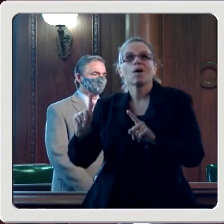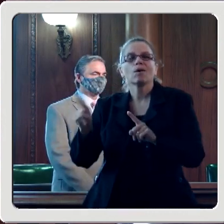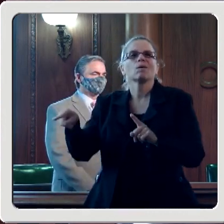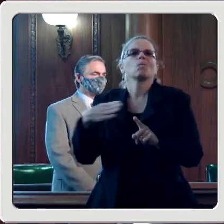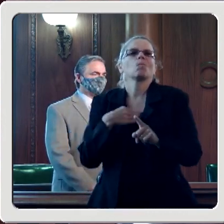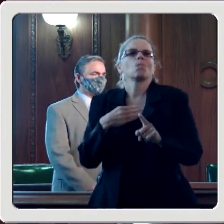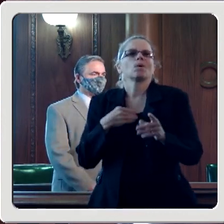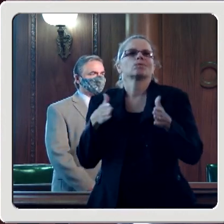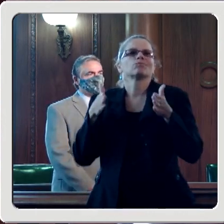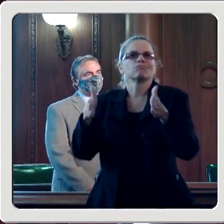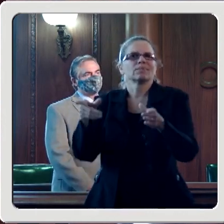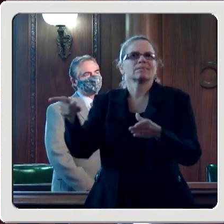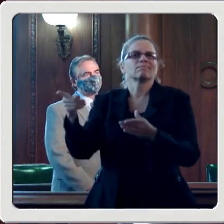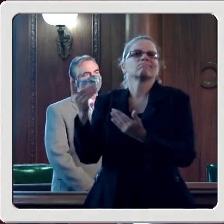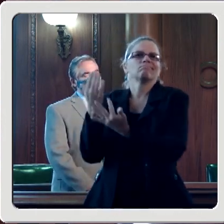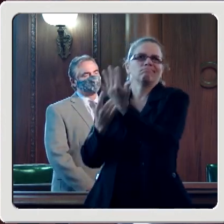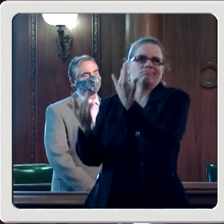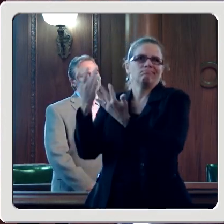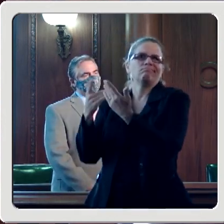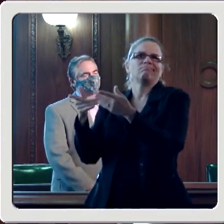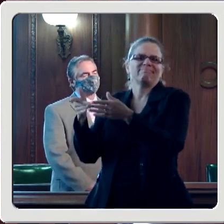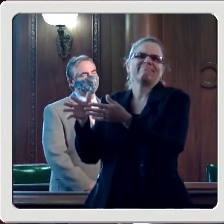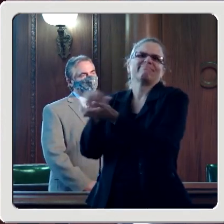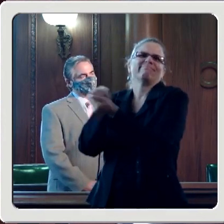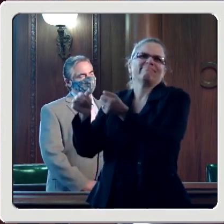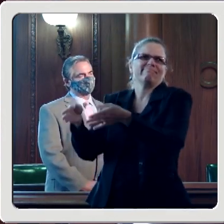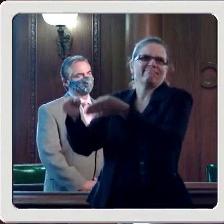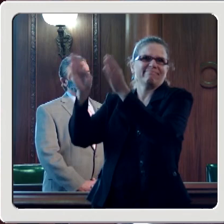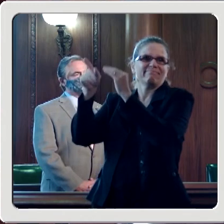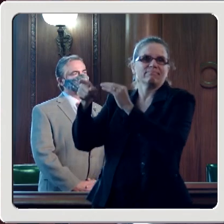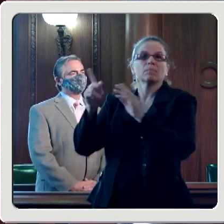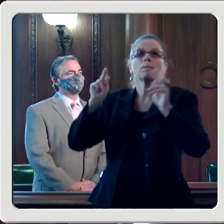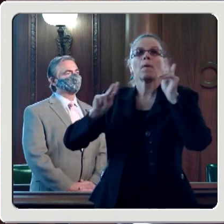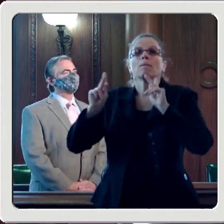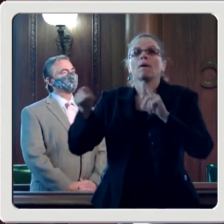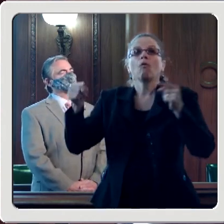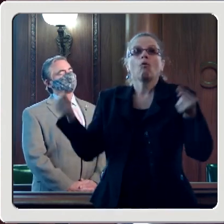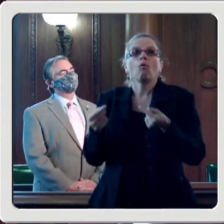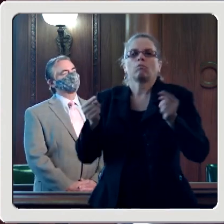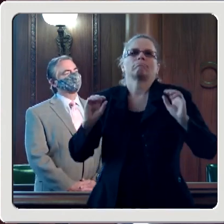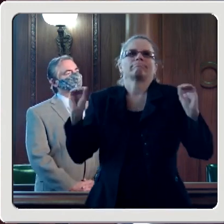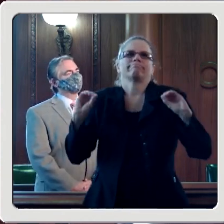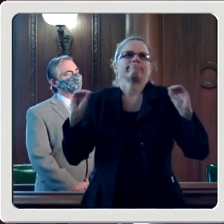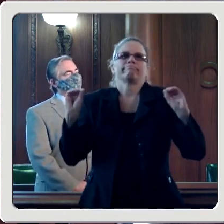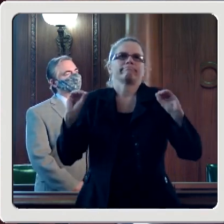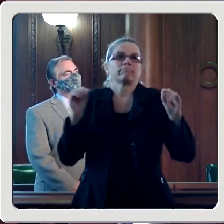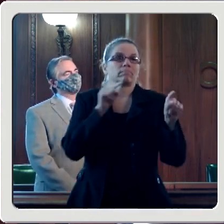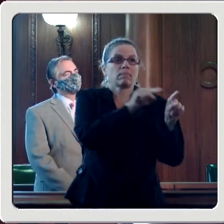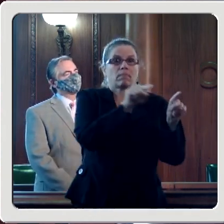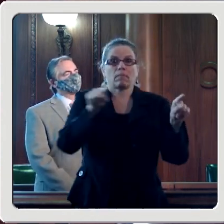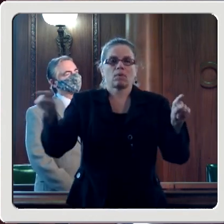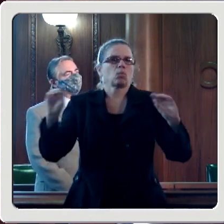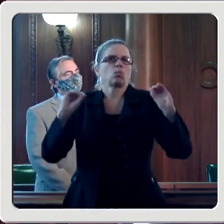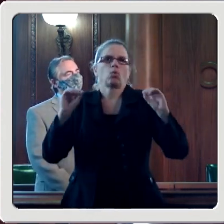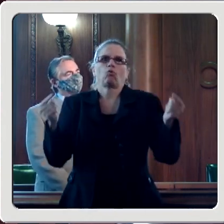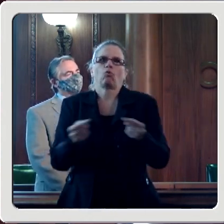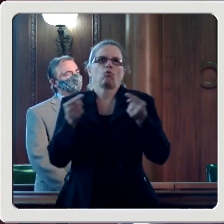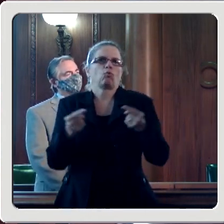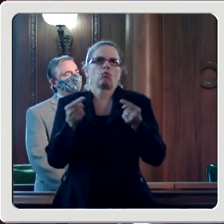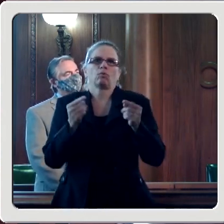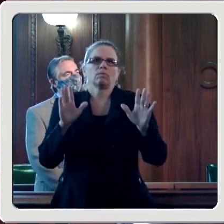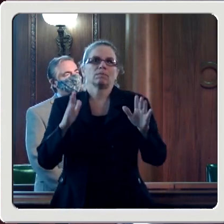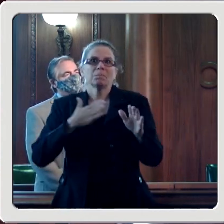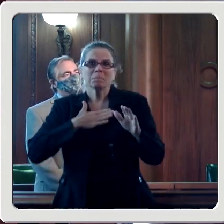to the building. There was no injuries at any of these fires. Everybody worked very hard to get them under control.